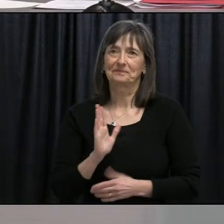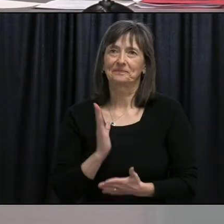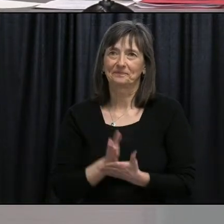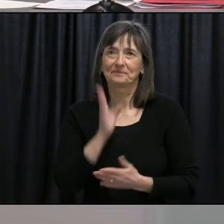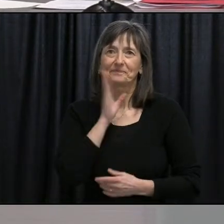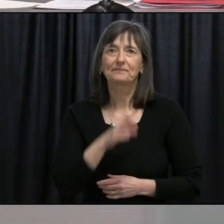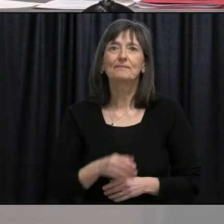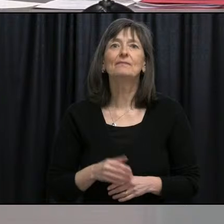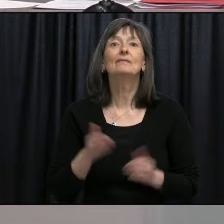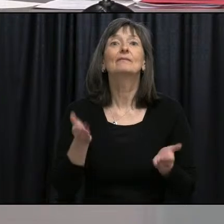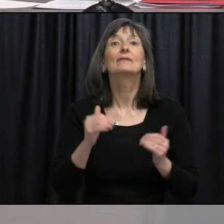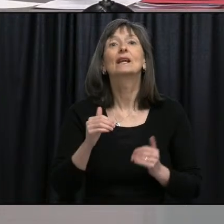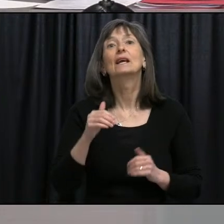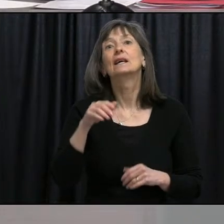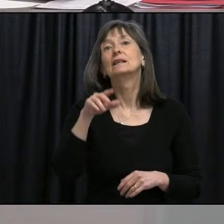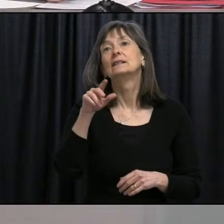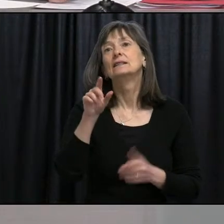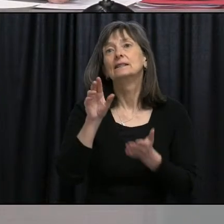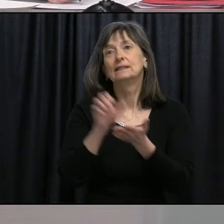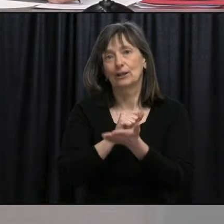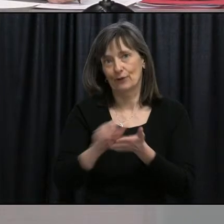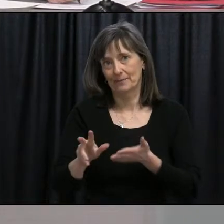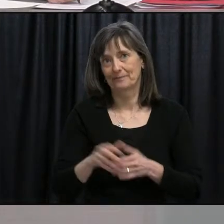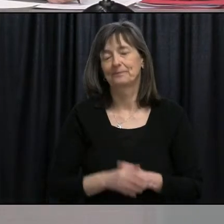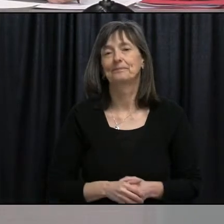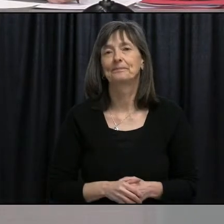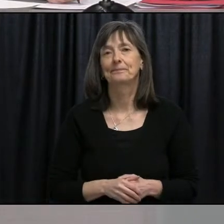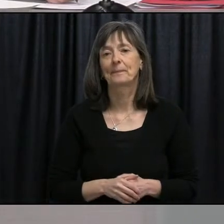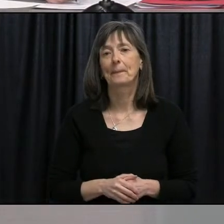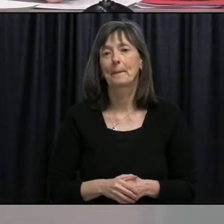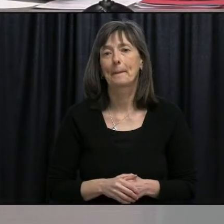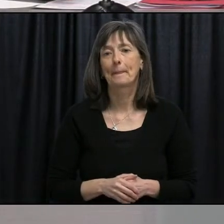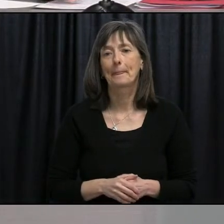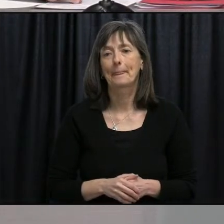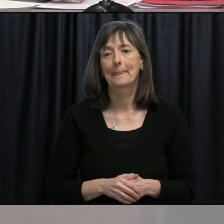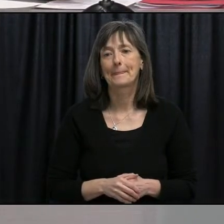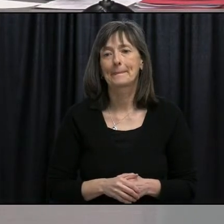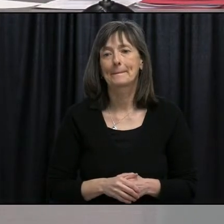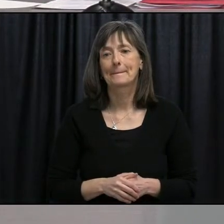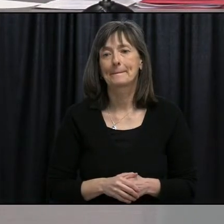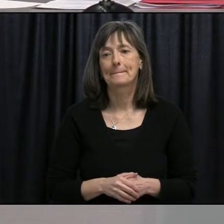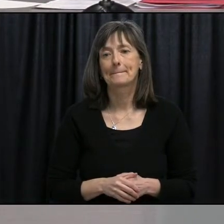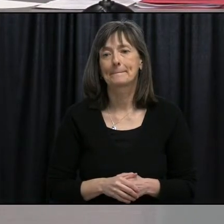next questions are from Peter Jackson with The Telegram. Please go ahead.